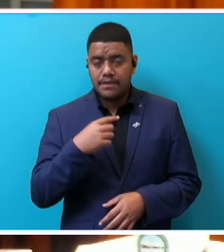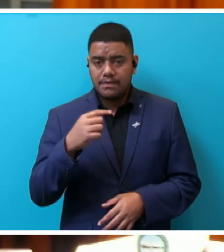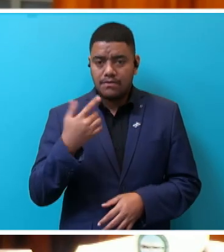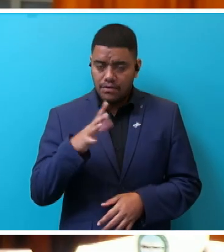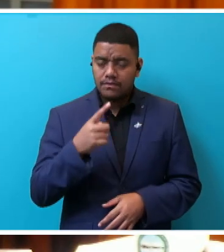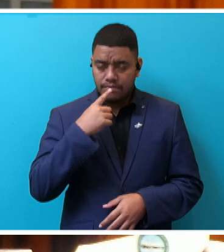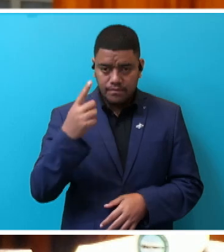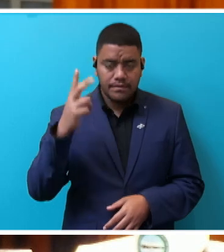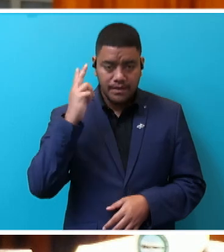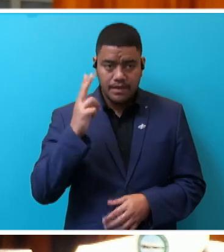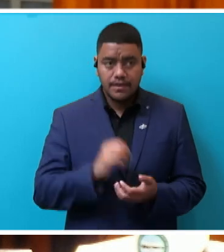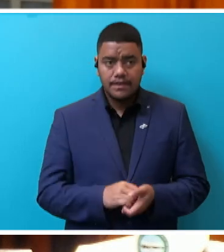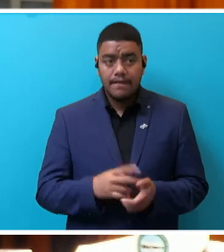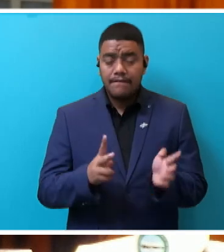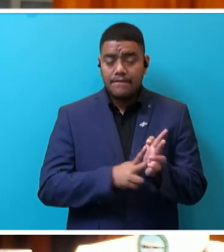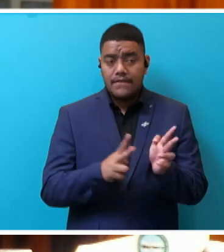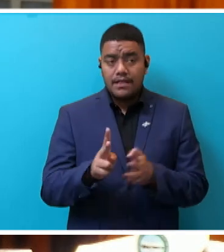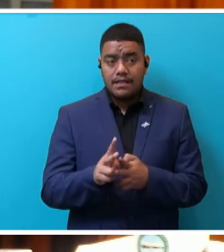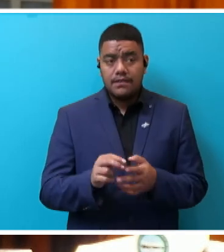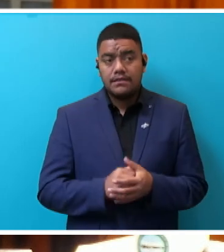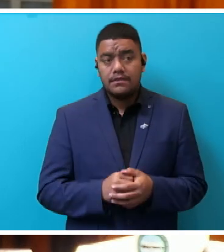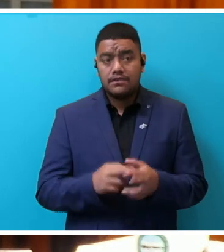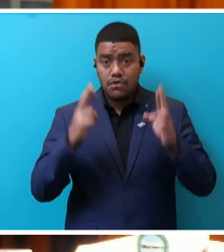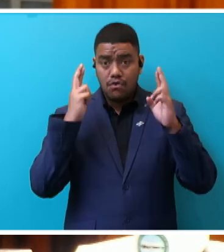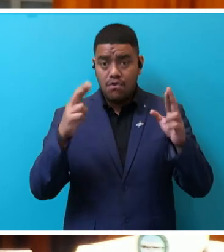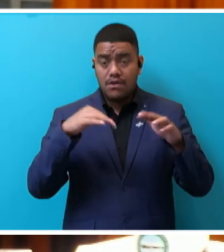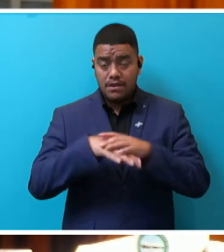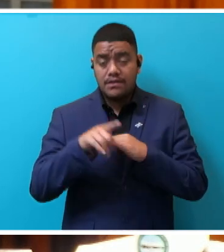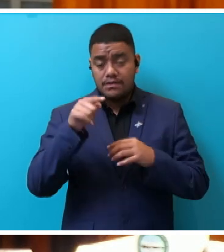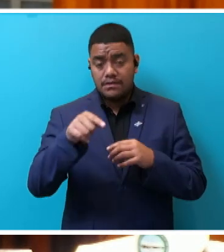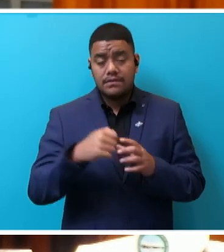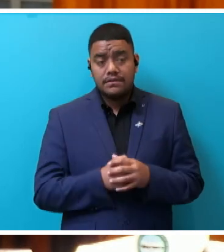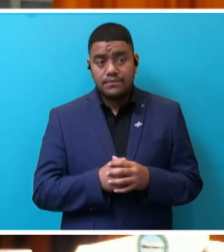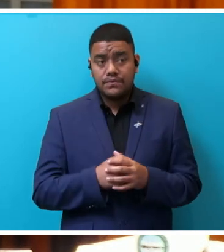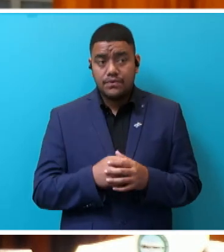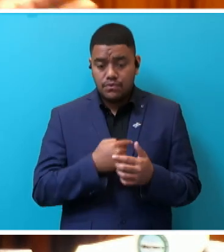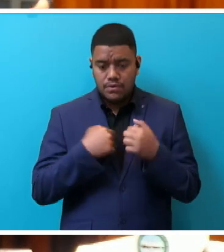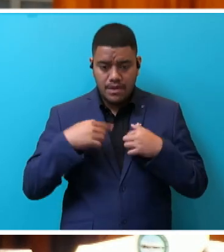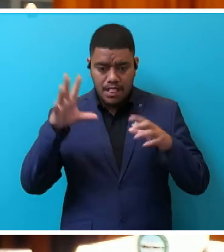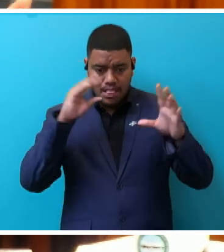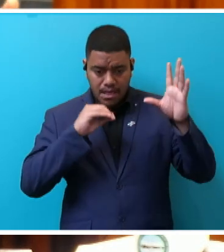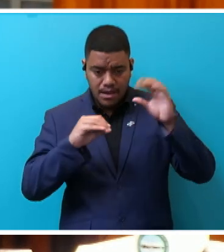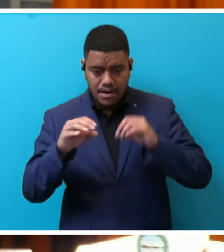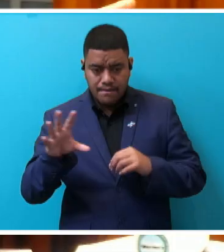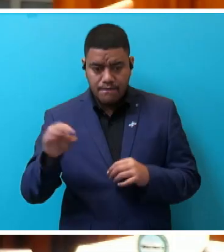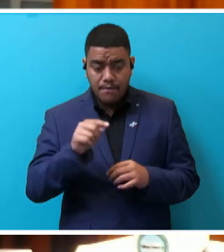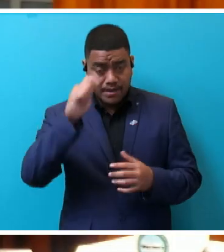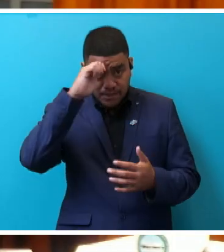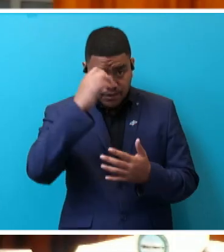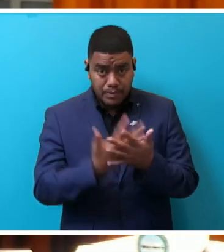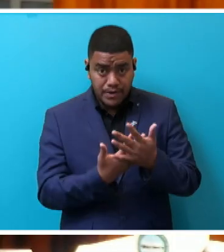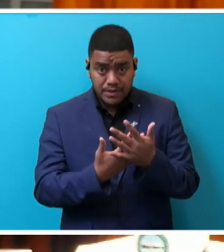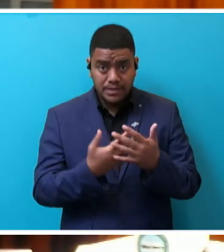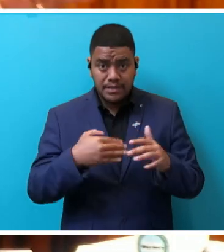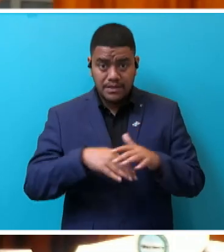well at the village hall in Yanawai, that if we're going to be learning from the experiences in